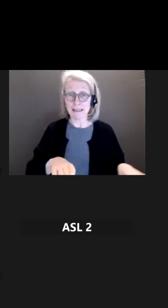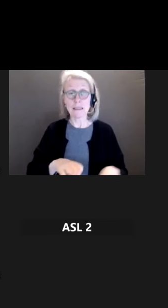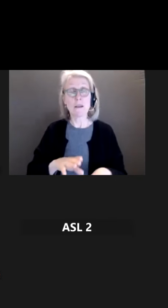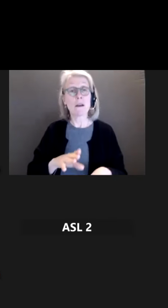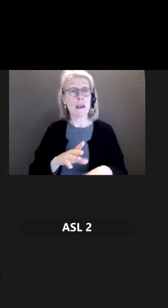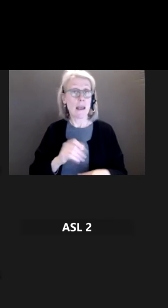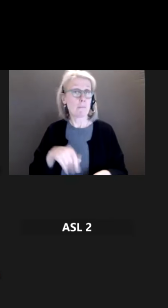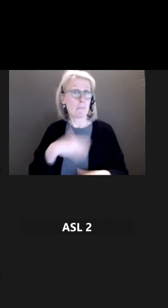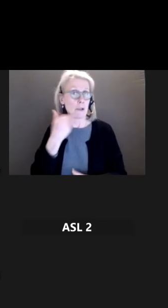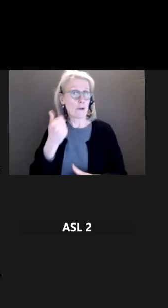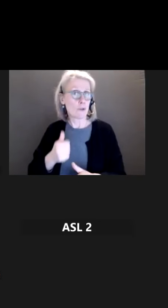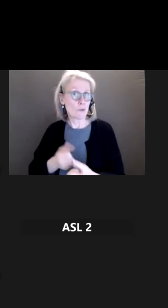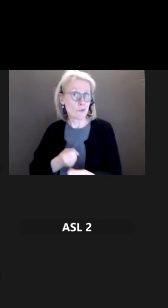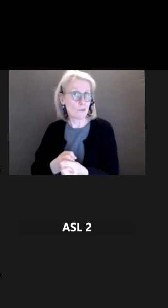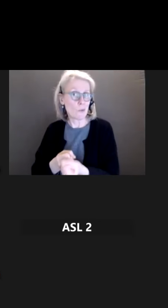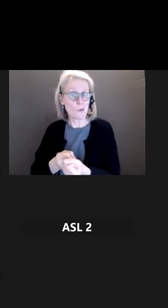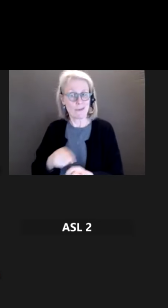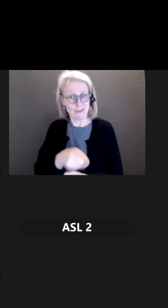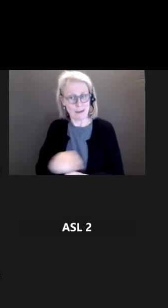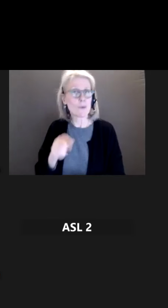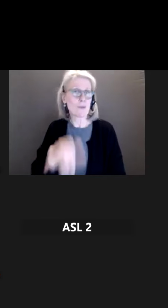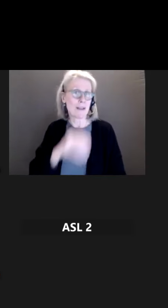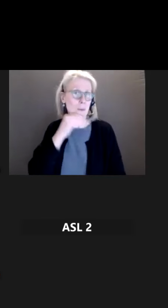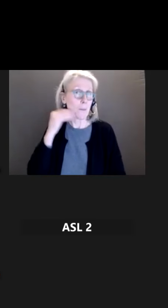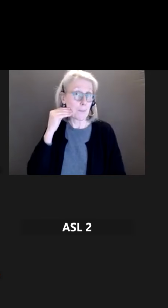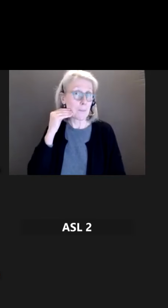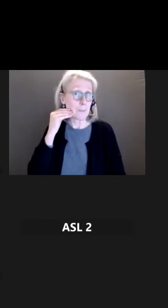aging population at home.